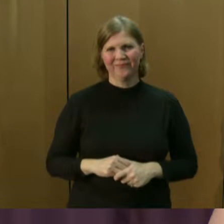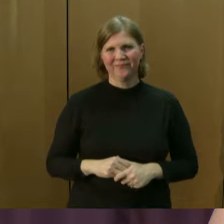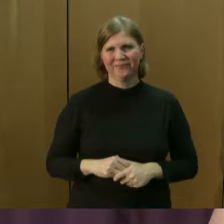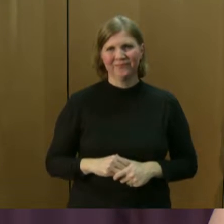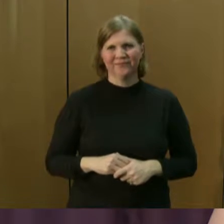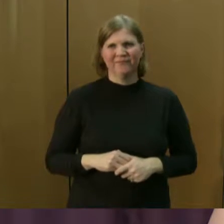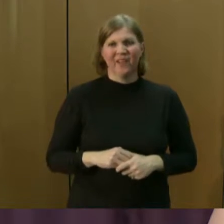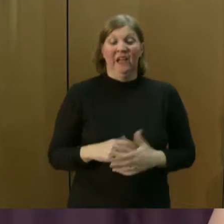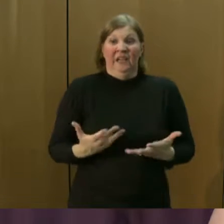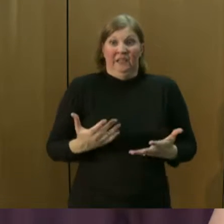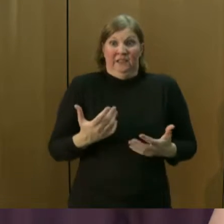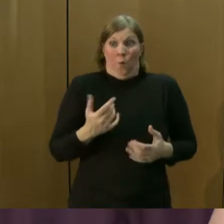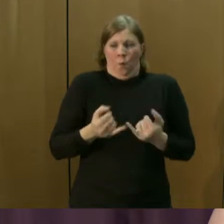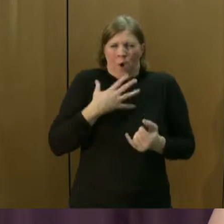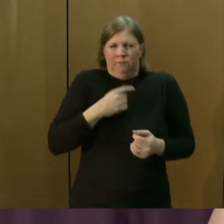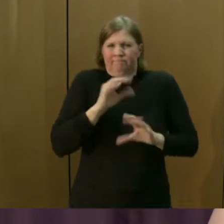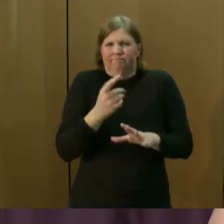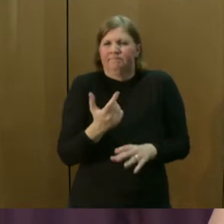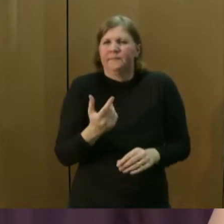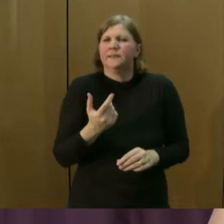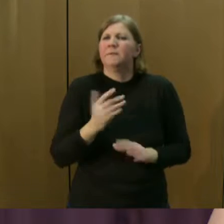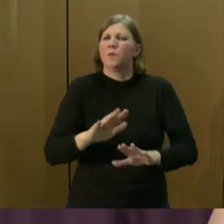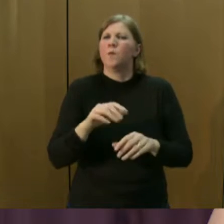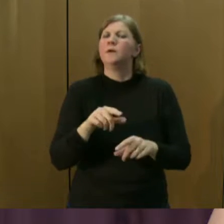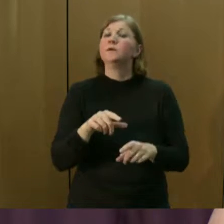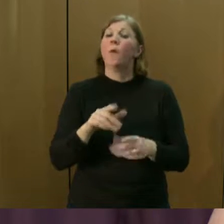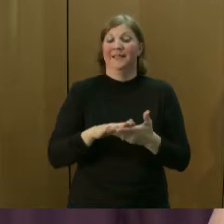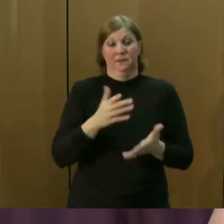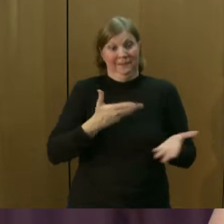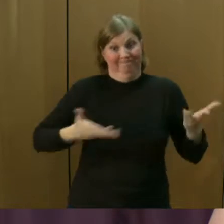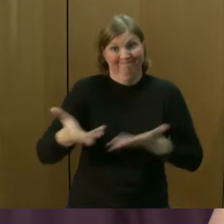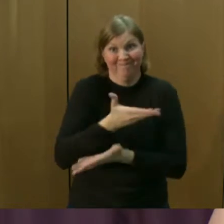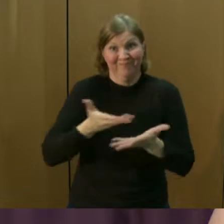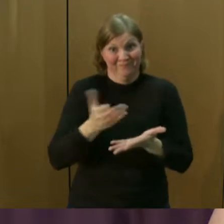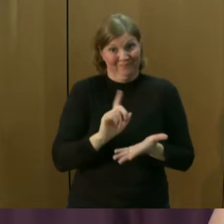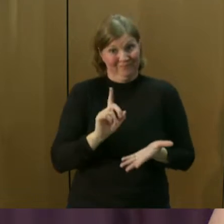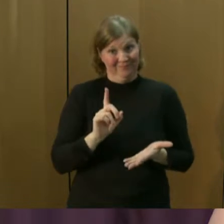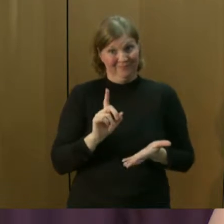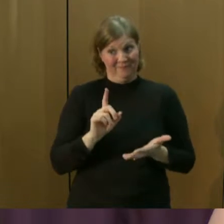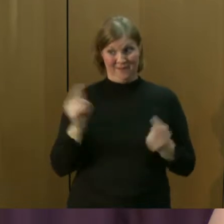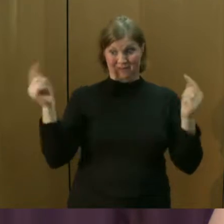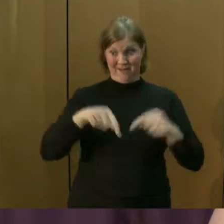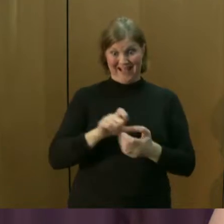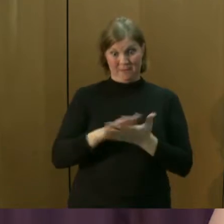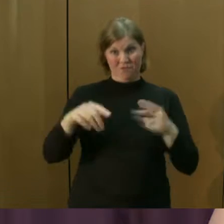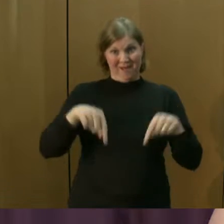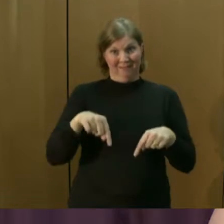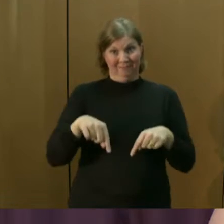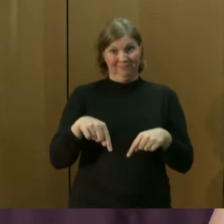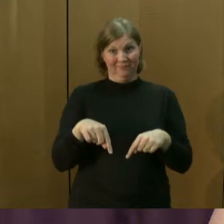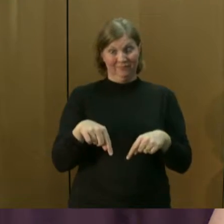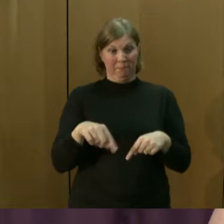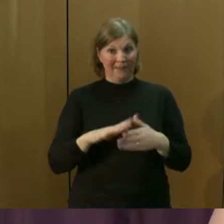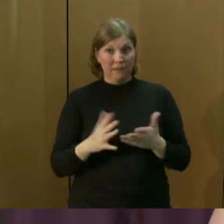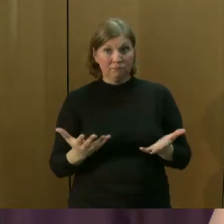last thing, I guess, is to talk to us about what other opportunities there are for you while you're up here. So obviously your focus will be putting on your show, but I'm